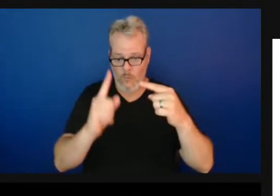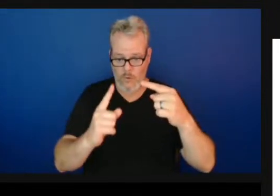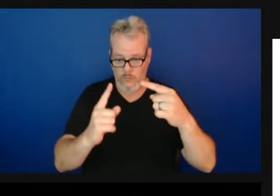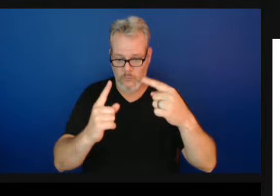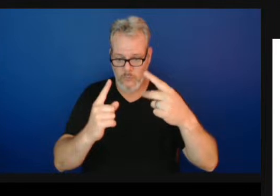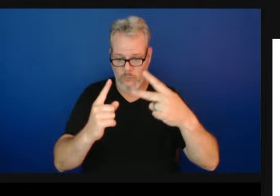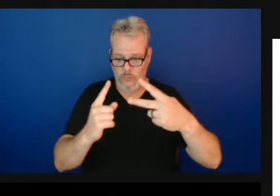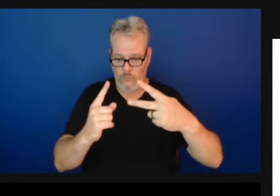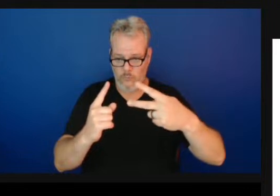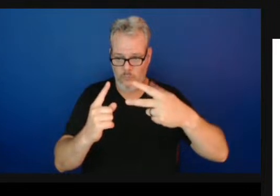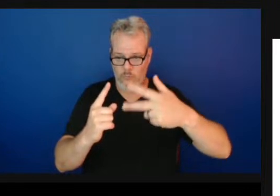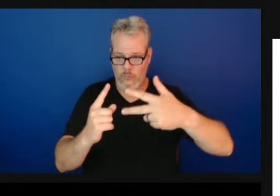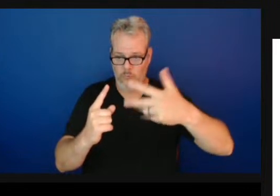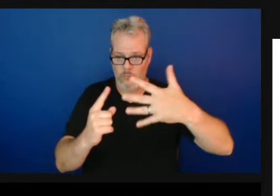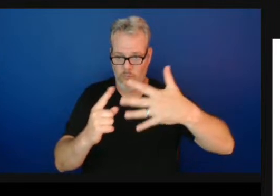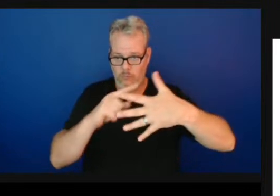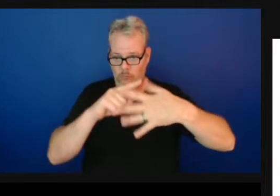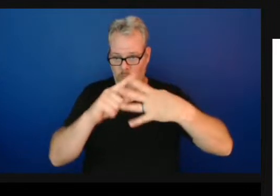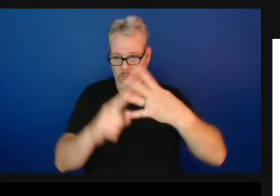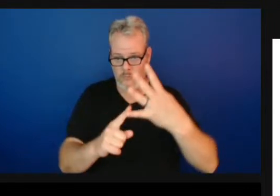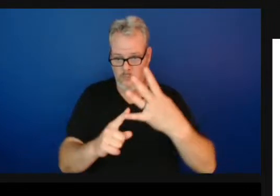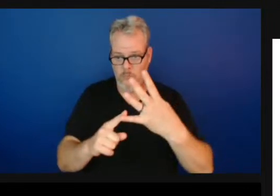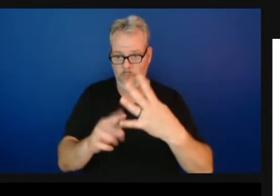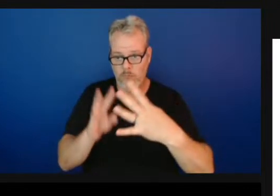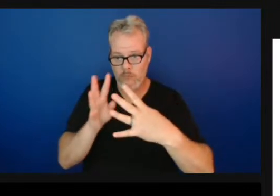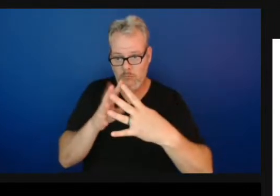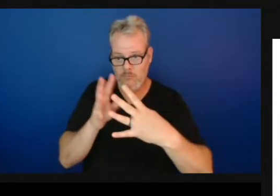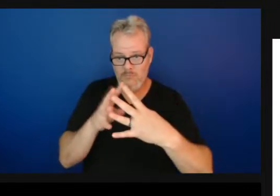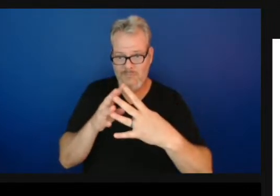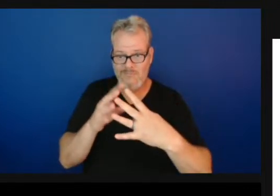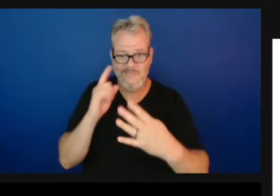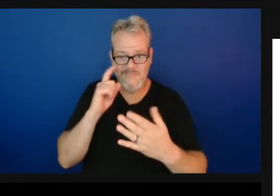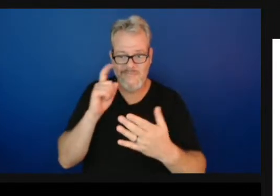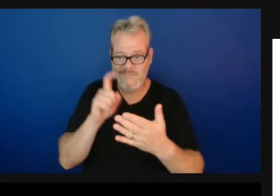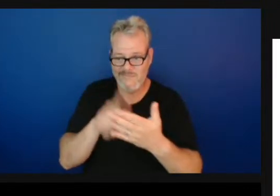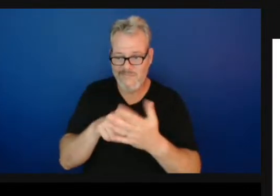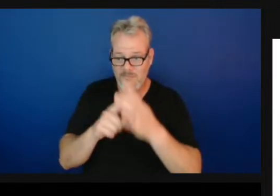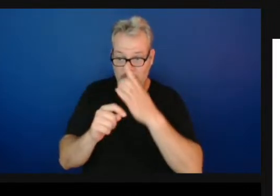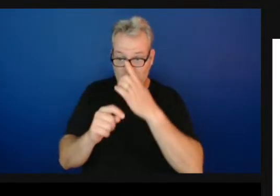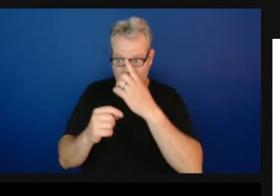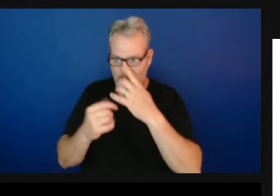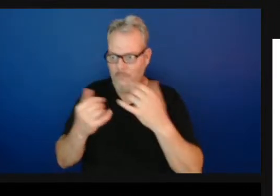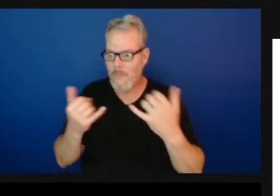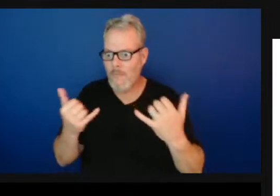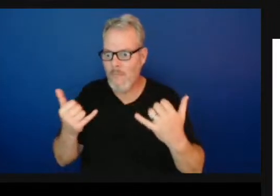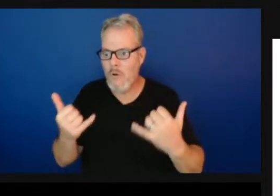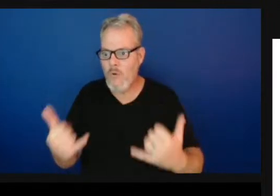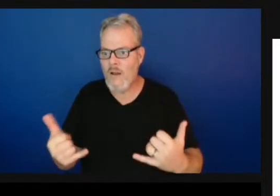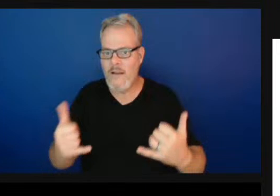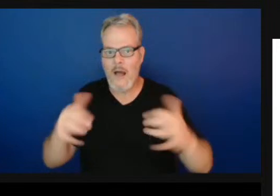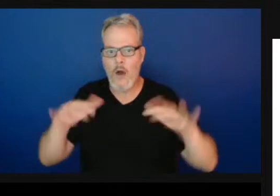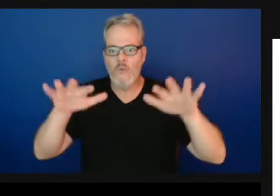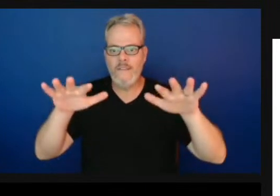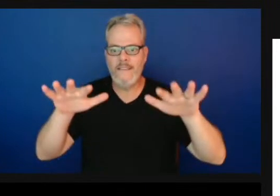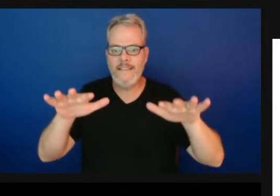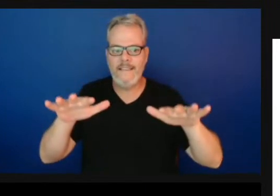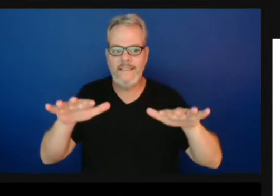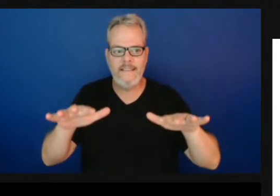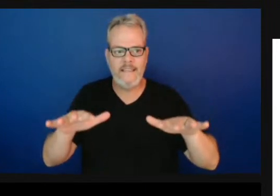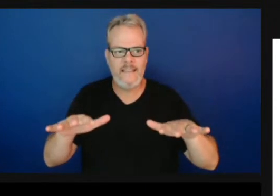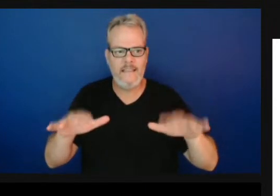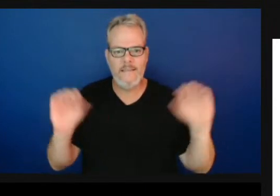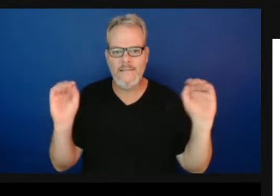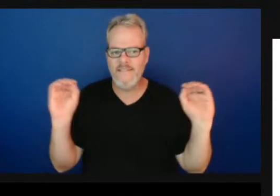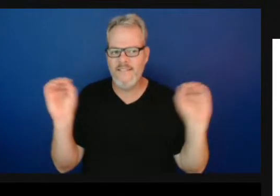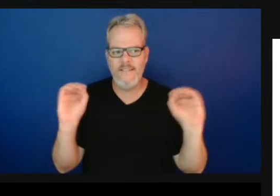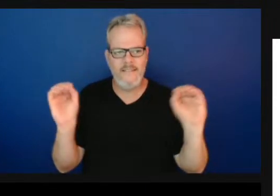3, 4 right there. That came through, but right now it's settling, nothing exciting happening